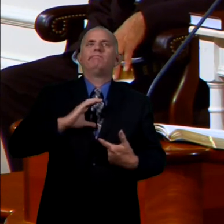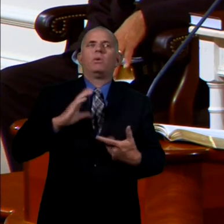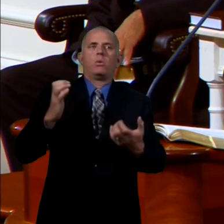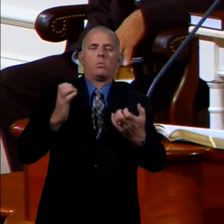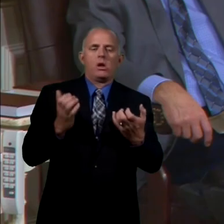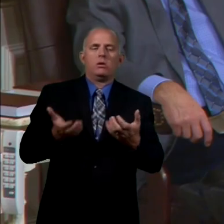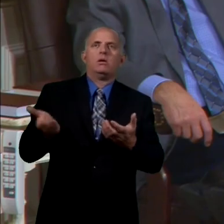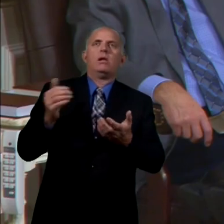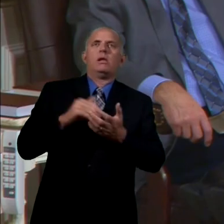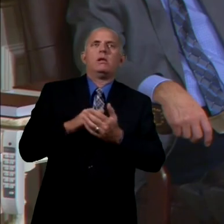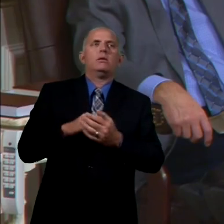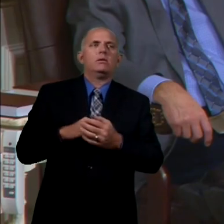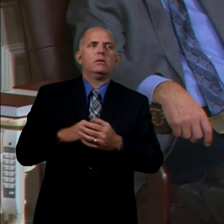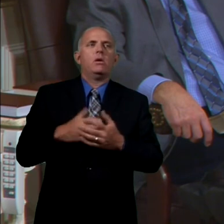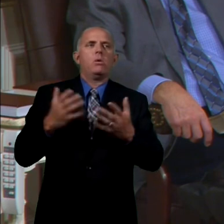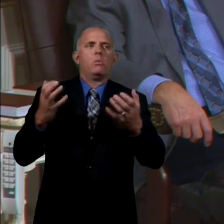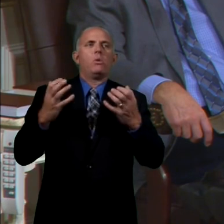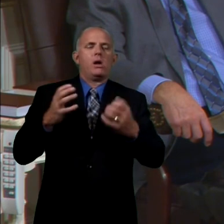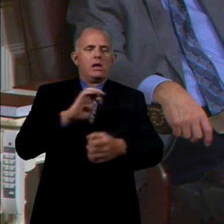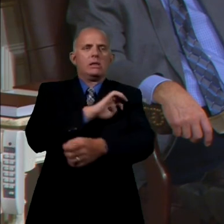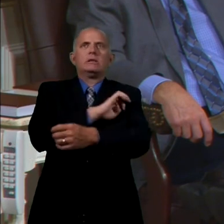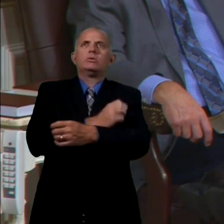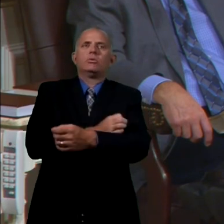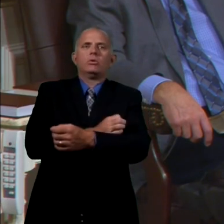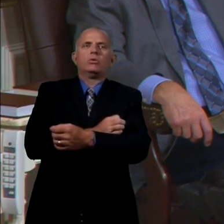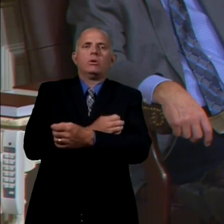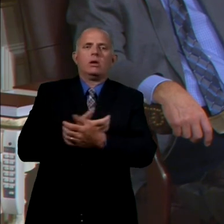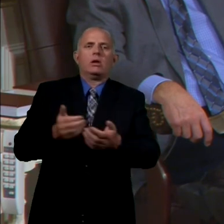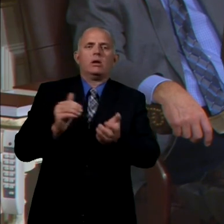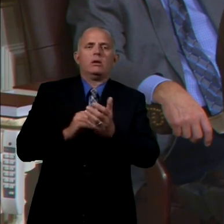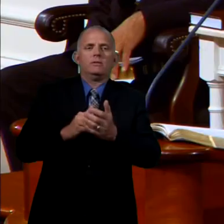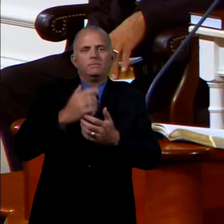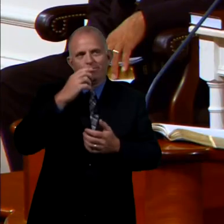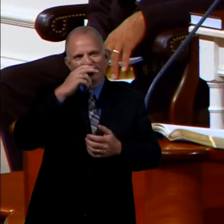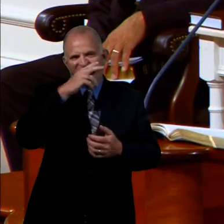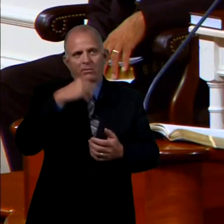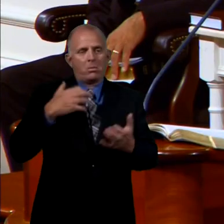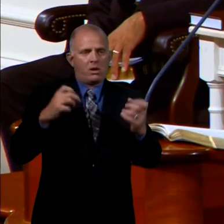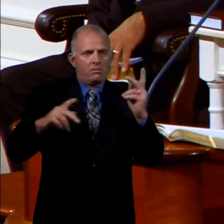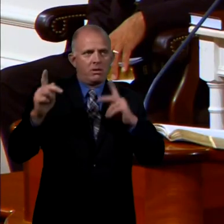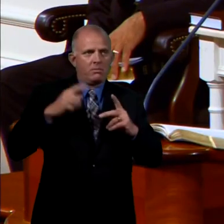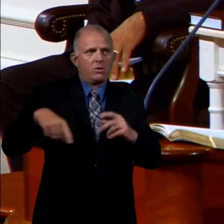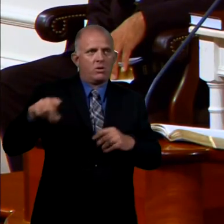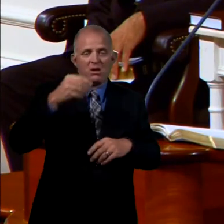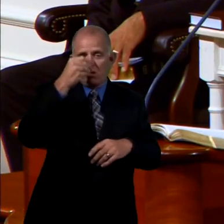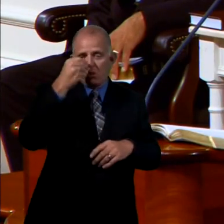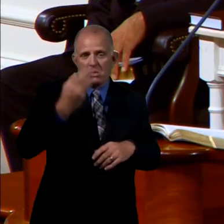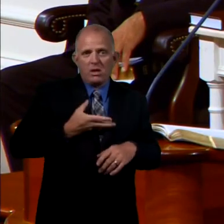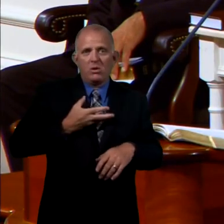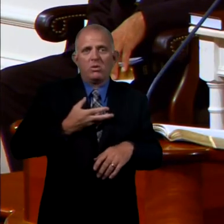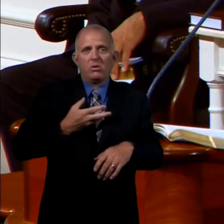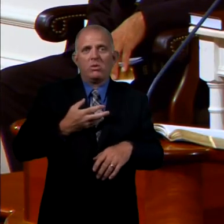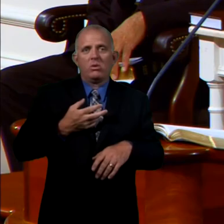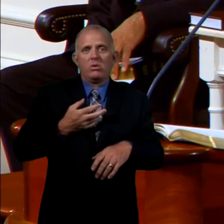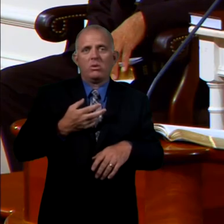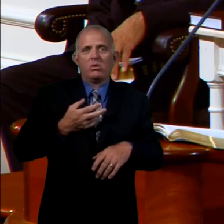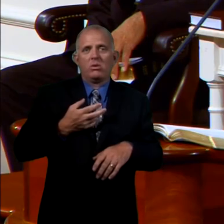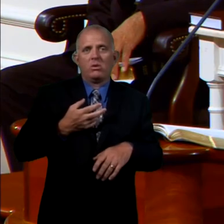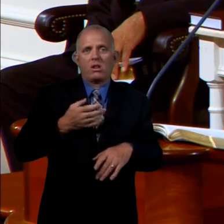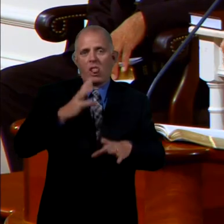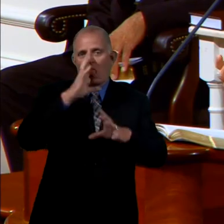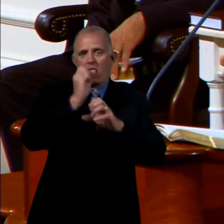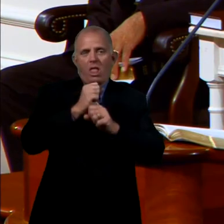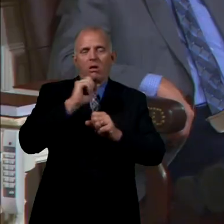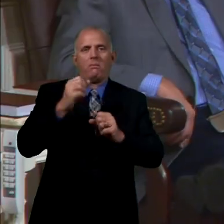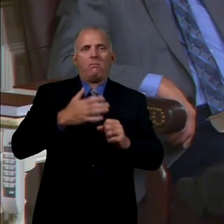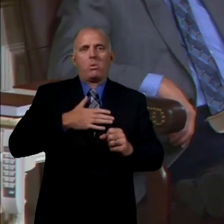God, I want to recharge. Because if the people you help don't care about you and they're so consumed with their own needs, it's not that they're